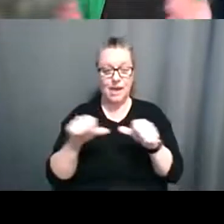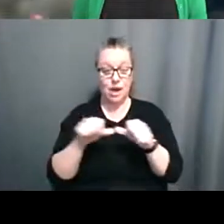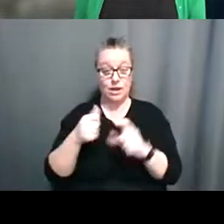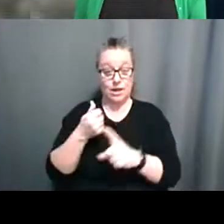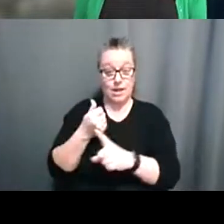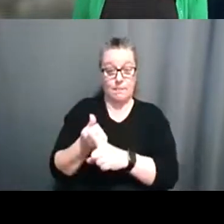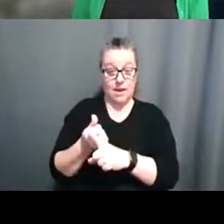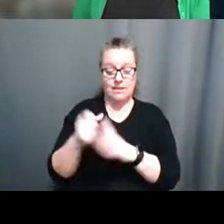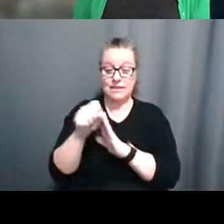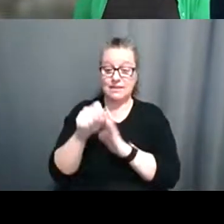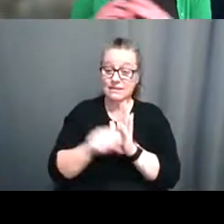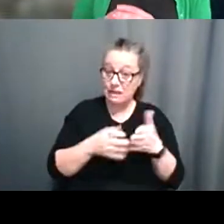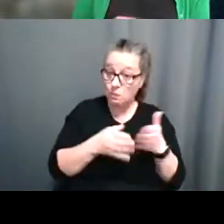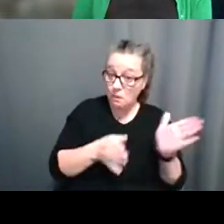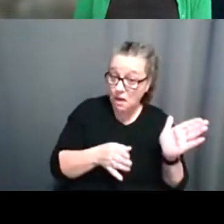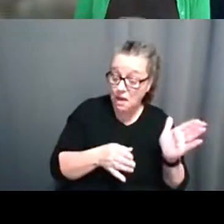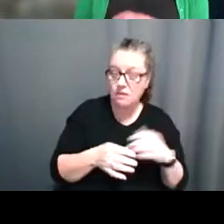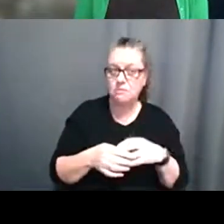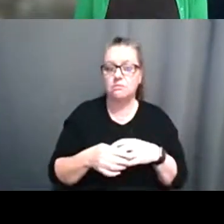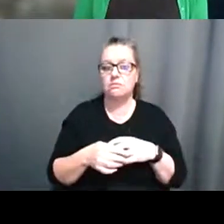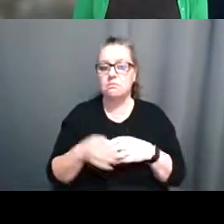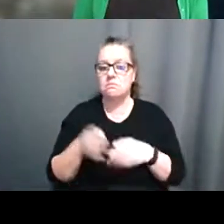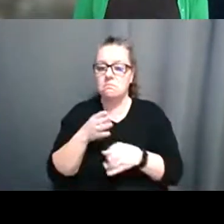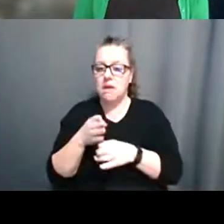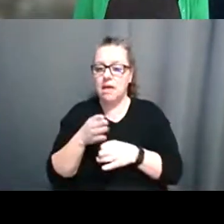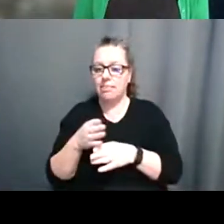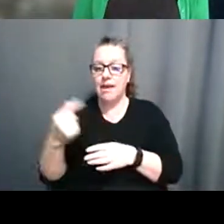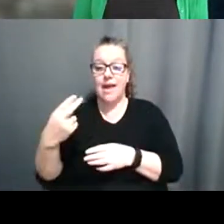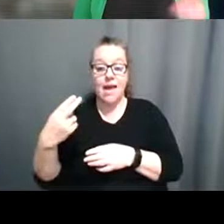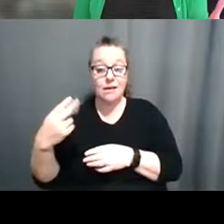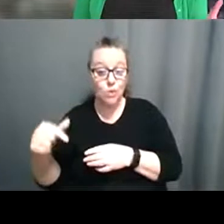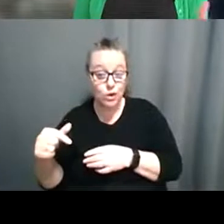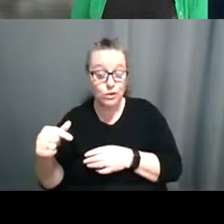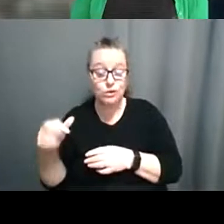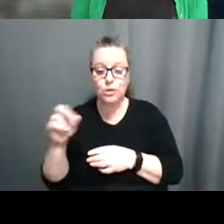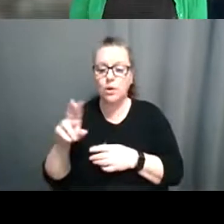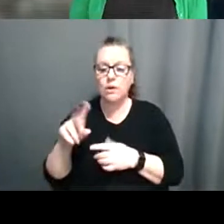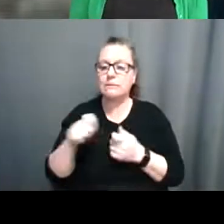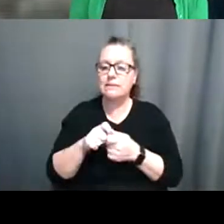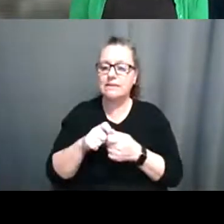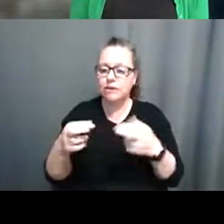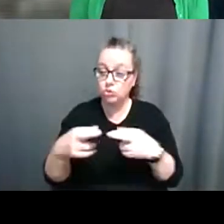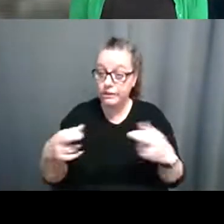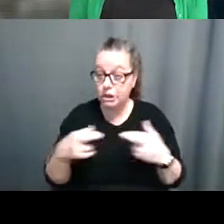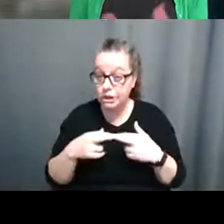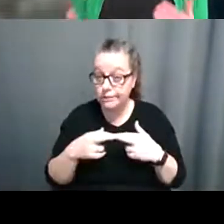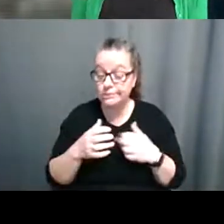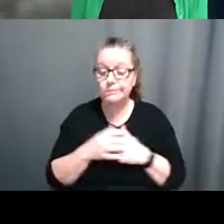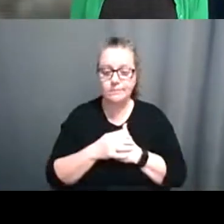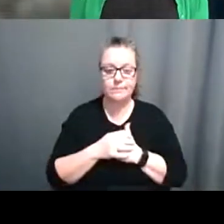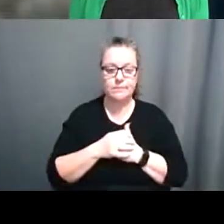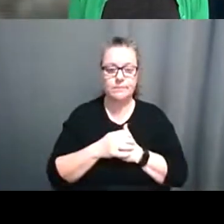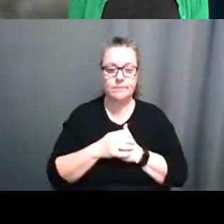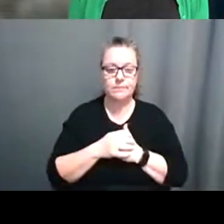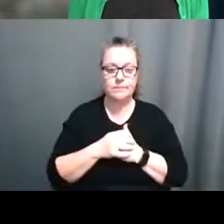a statewide project? Is it mainly just at headquarters or a specific region? The